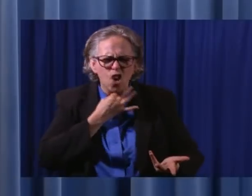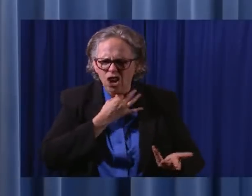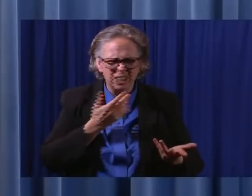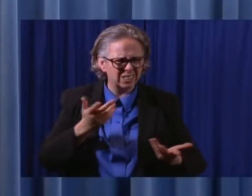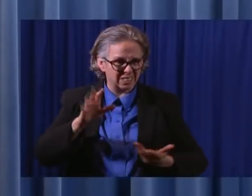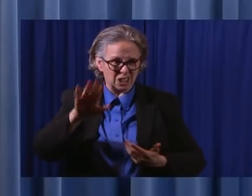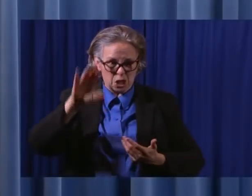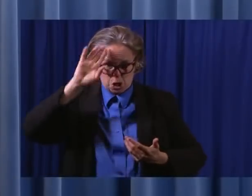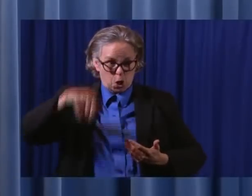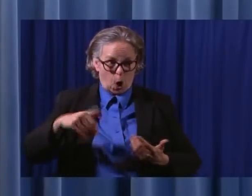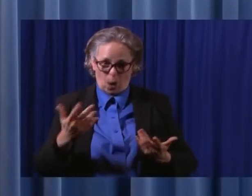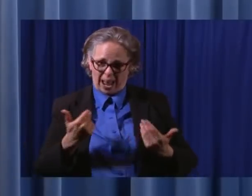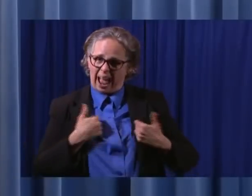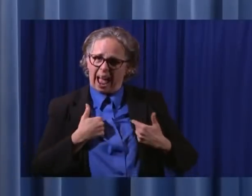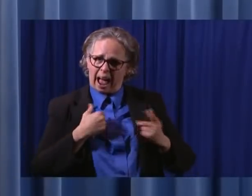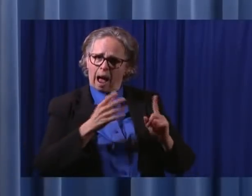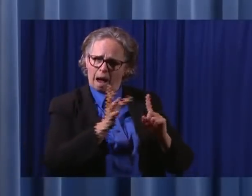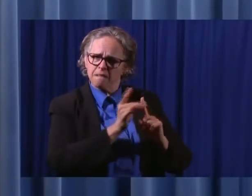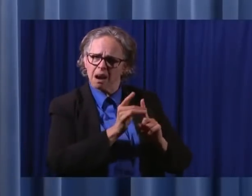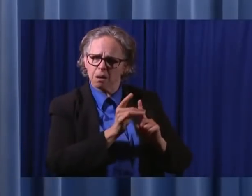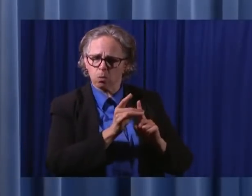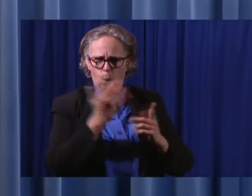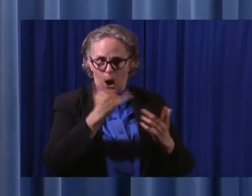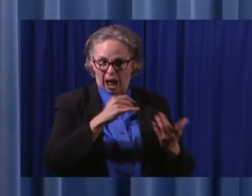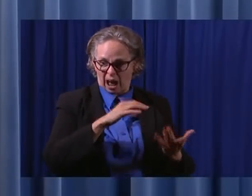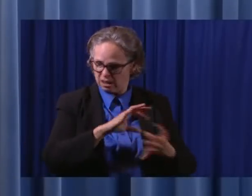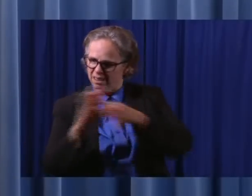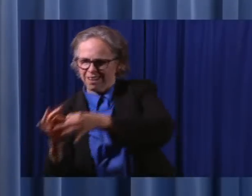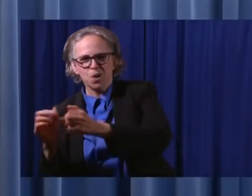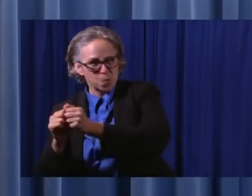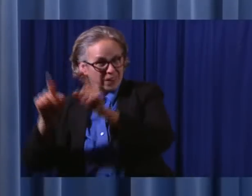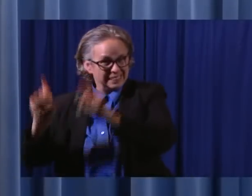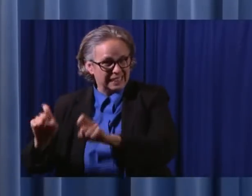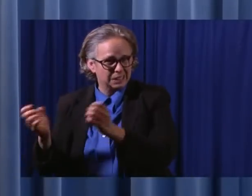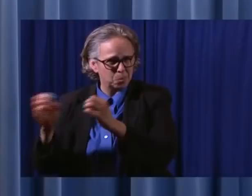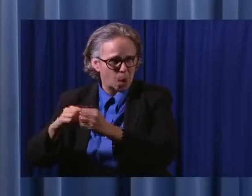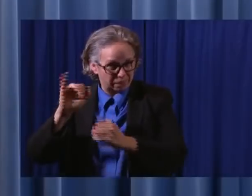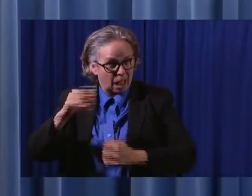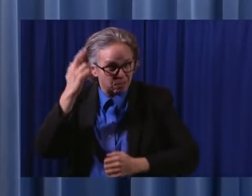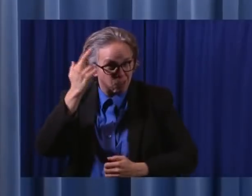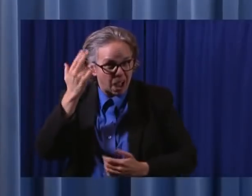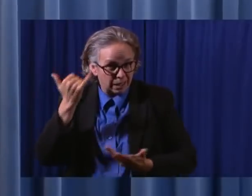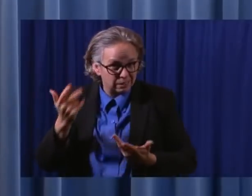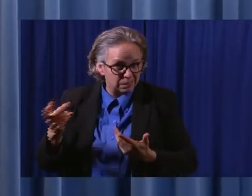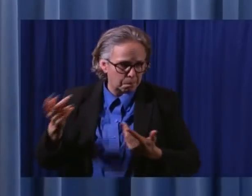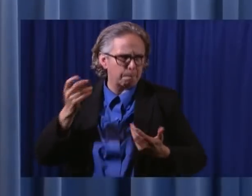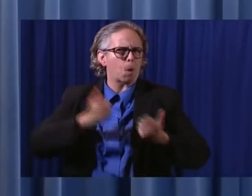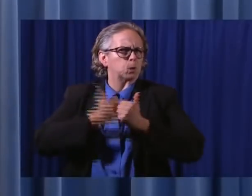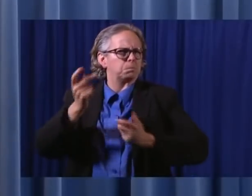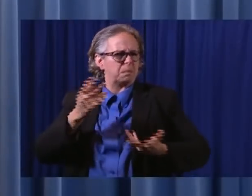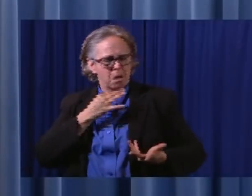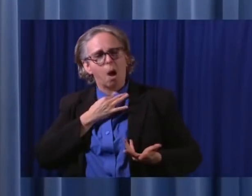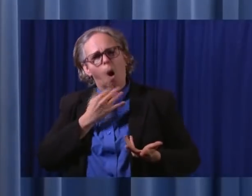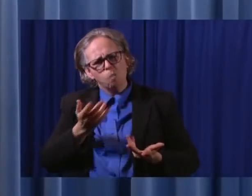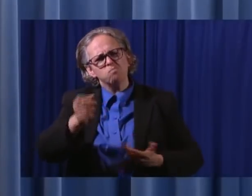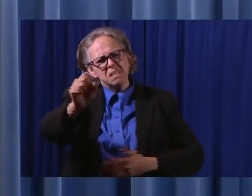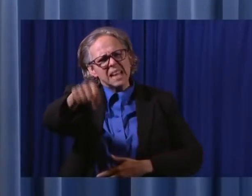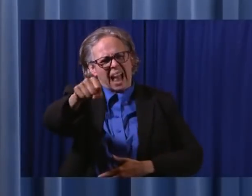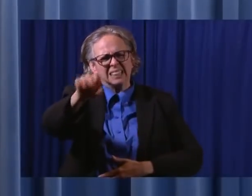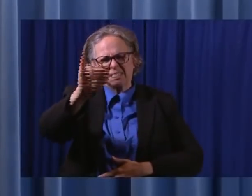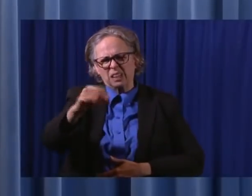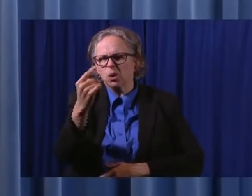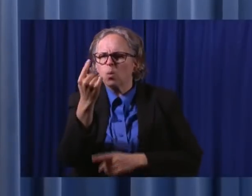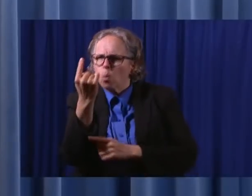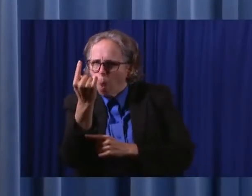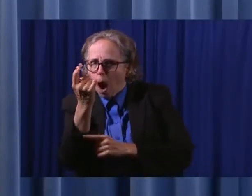simply because Ohio is testing more. Certainly some of that is due to that. But the experts